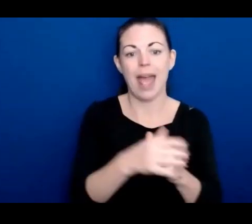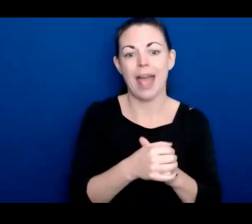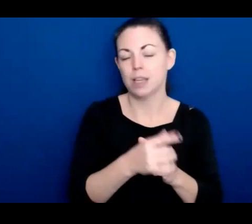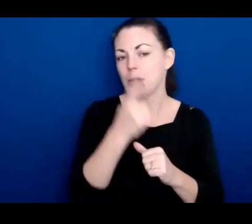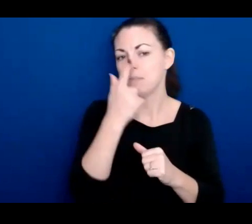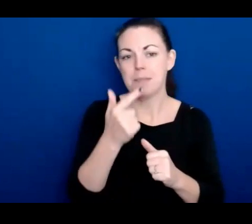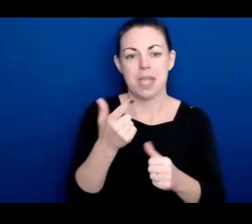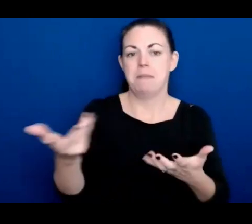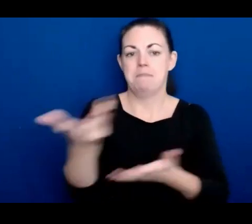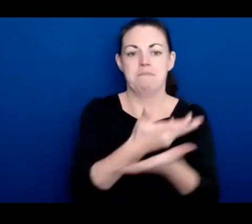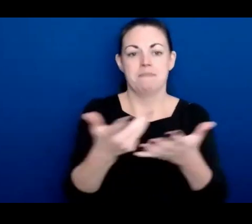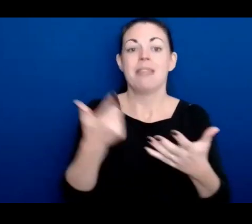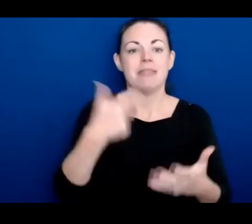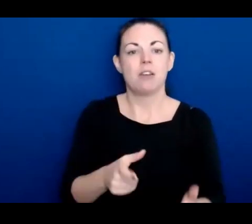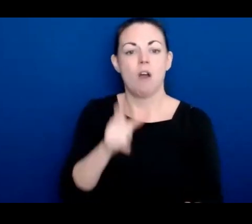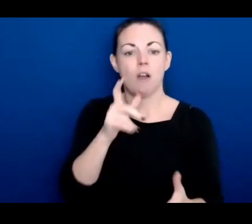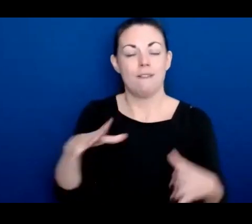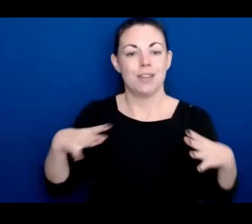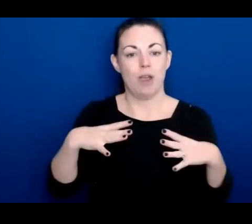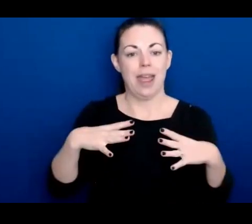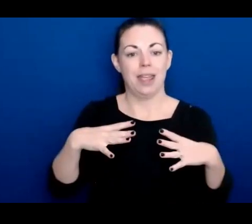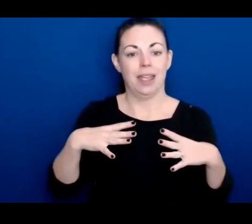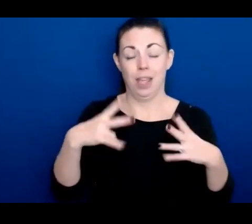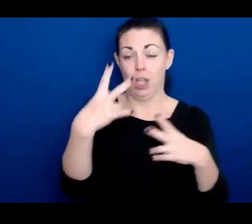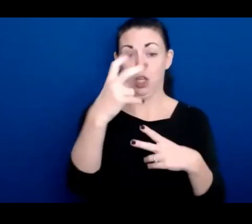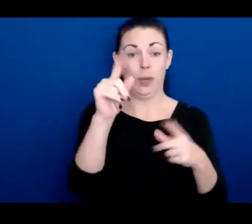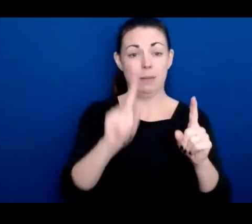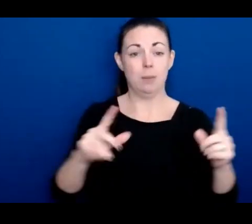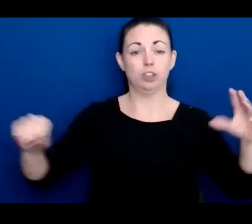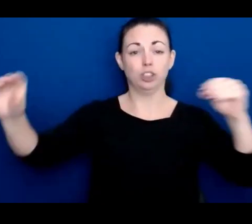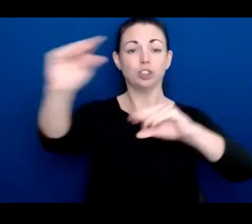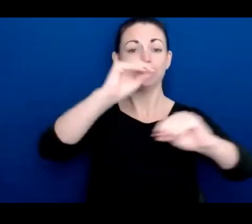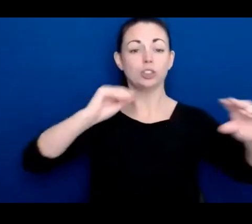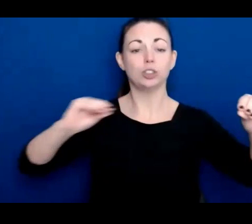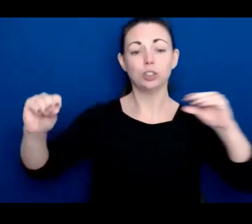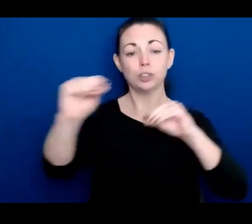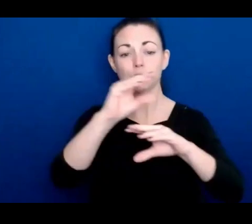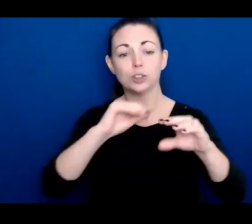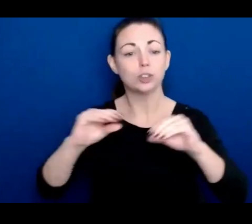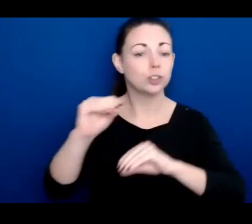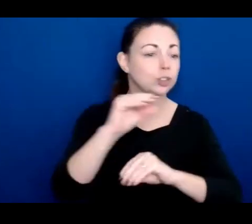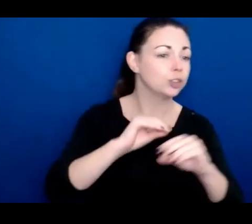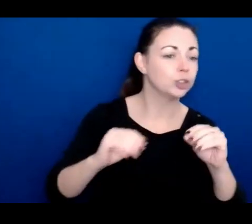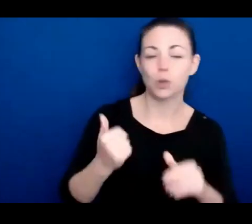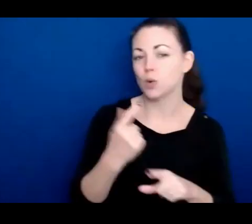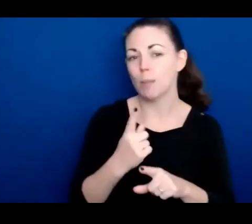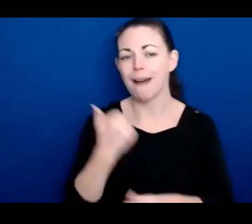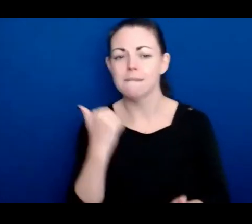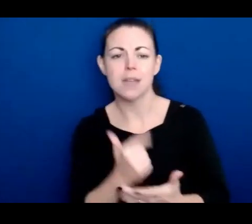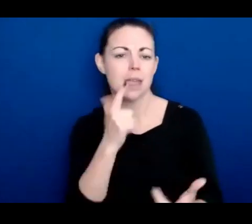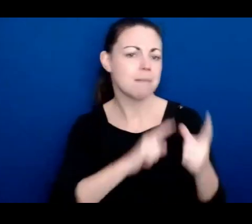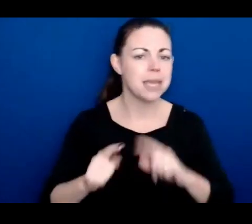break or whatever. There's 20 people all chatting like mad, all animated about that great meeting, that great content you've been involved